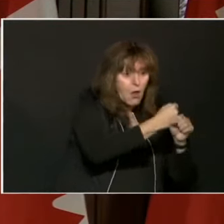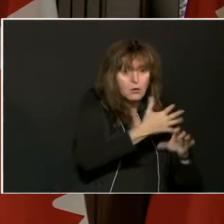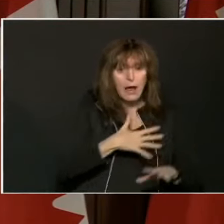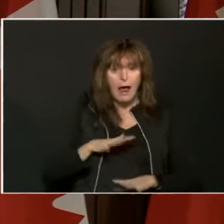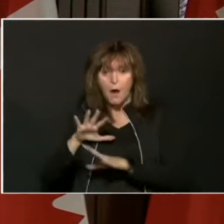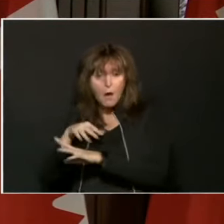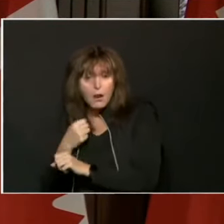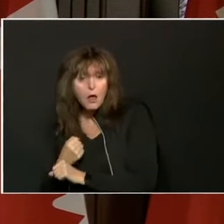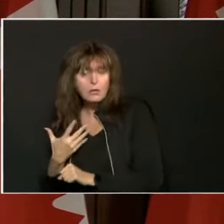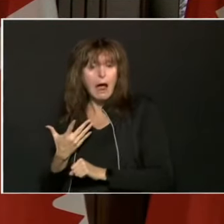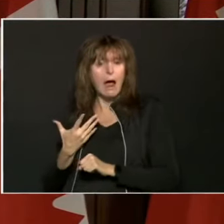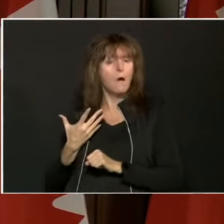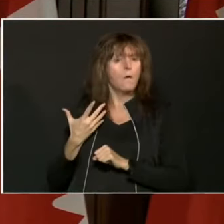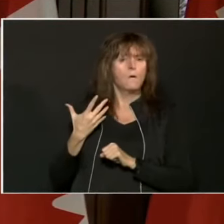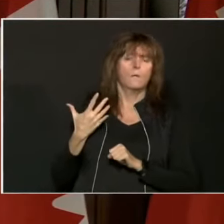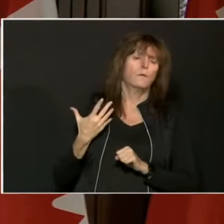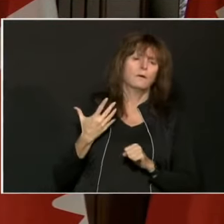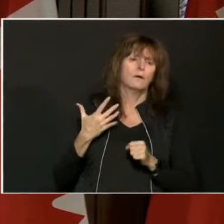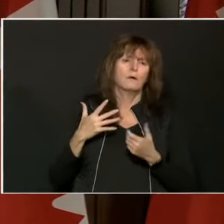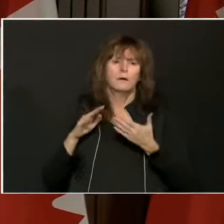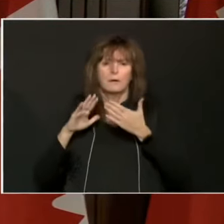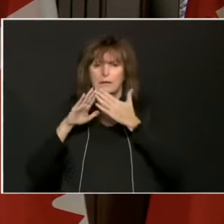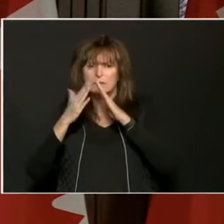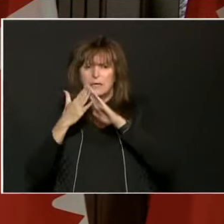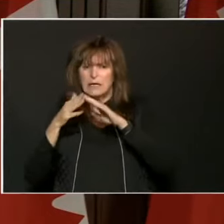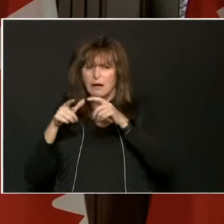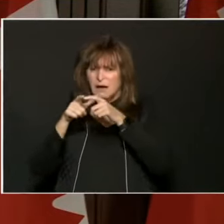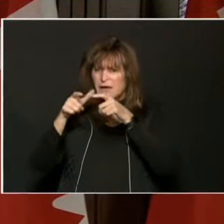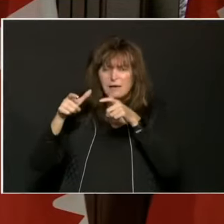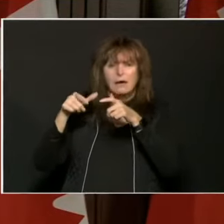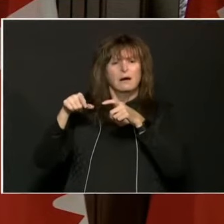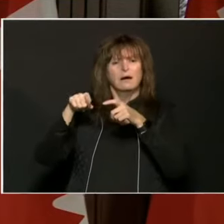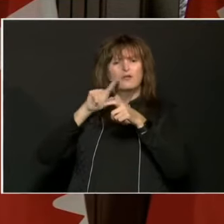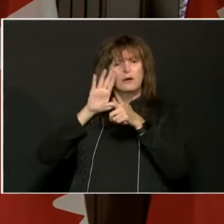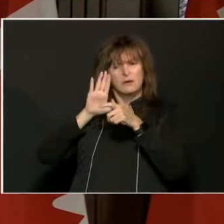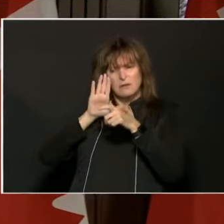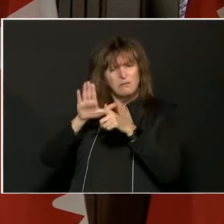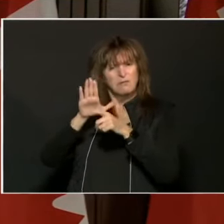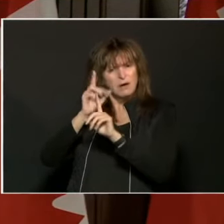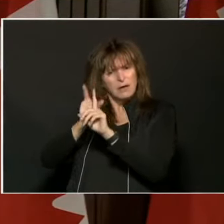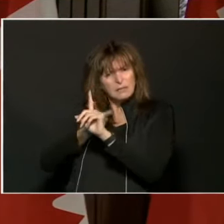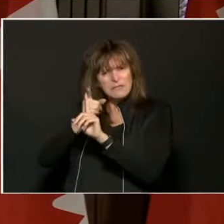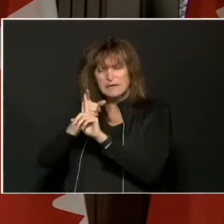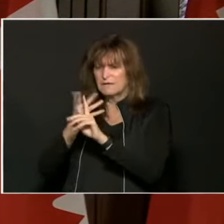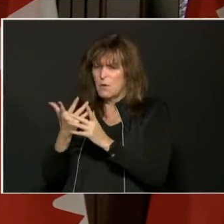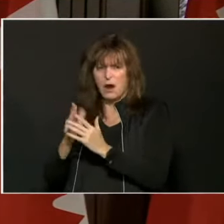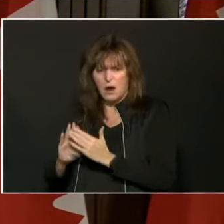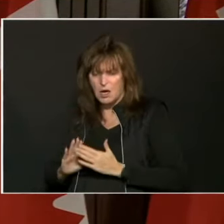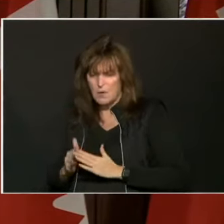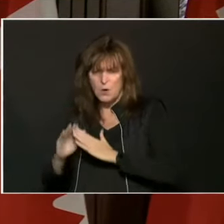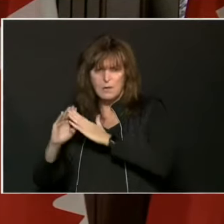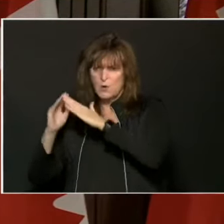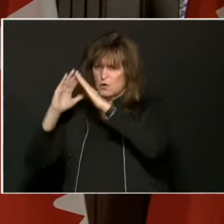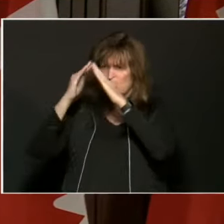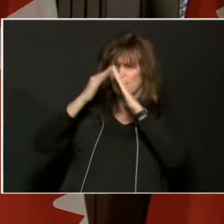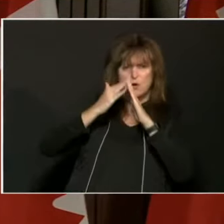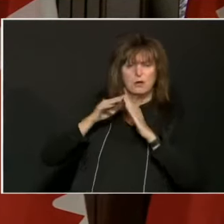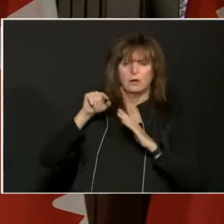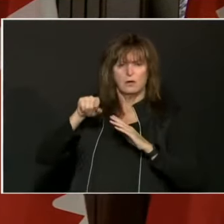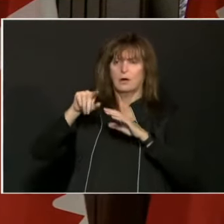there to help those people to get their numbers down, because they want them down as well as anyone else does. Next